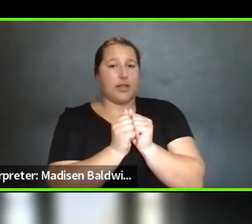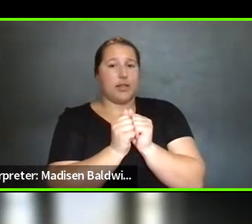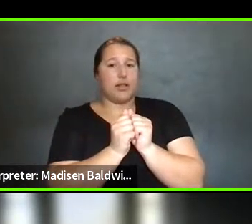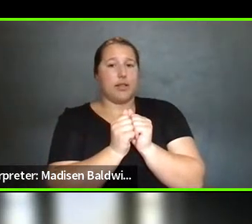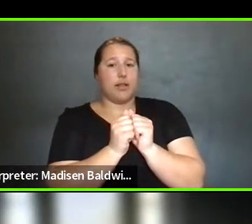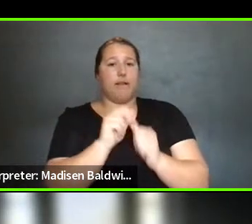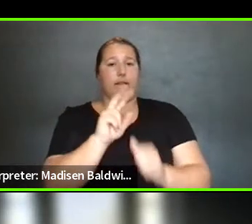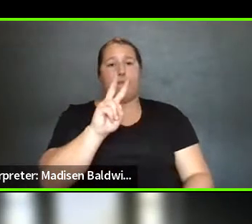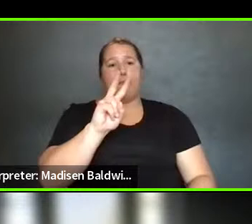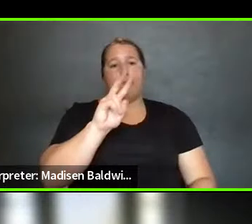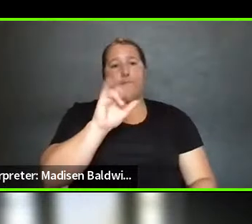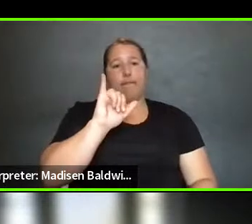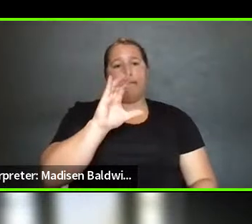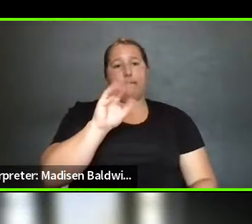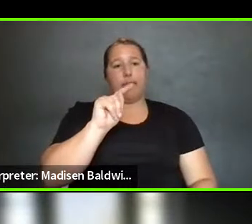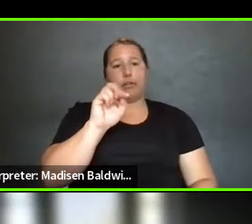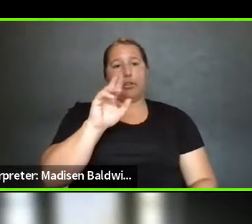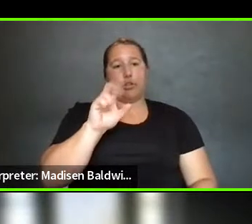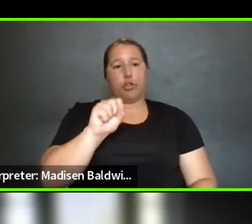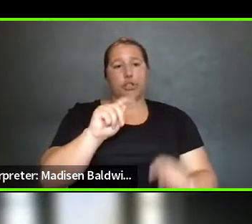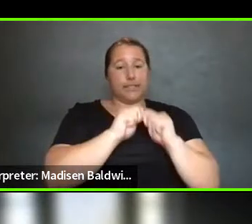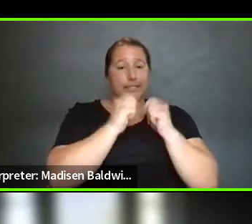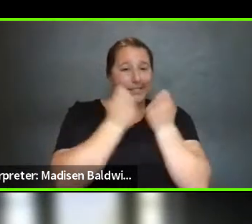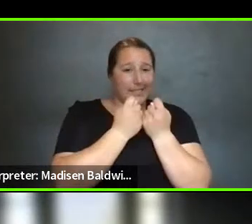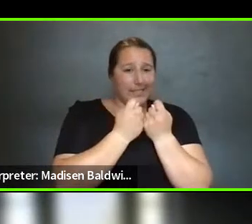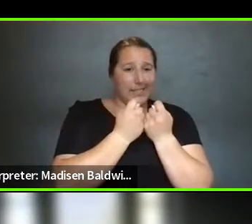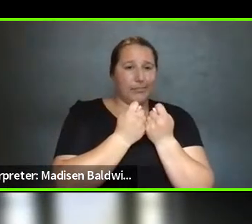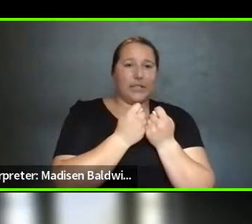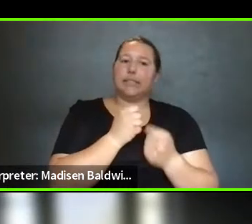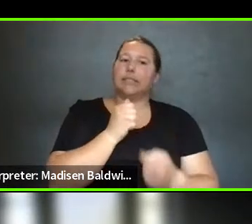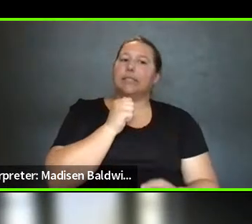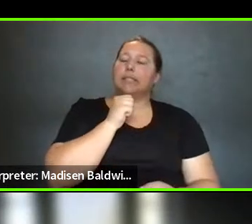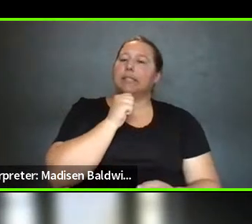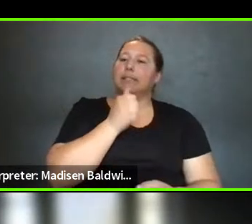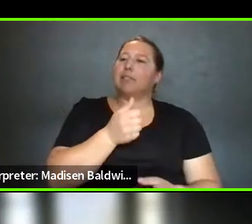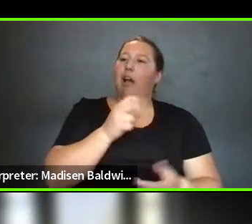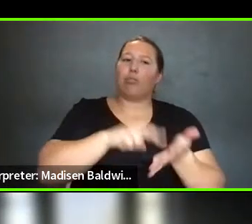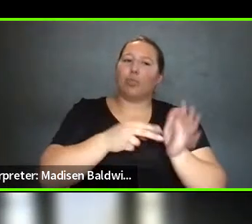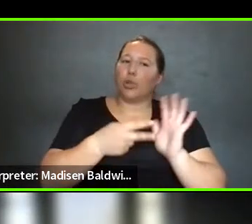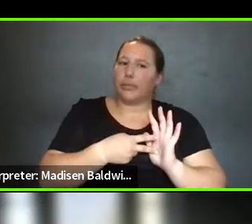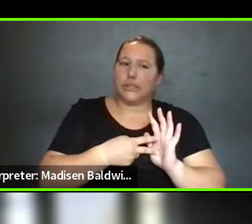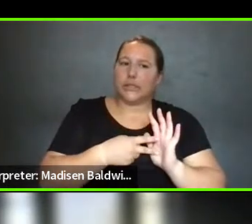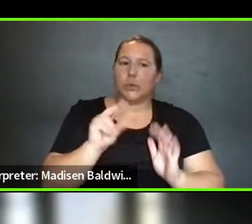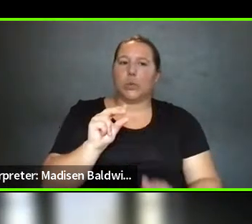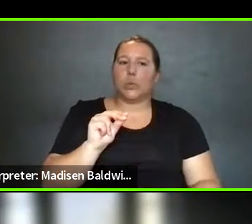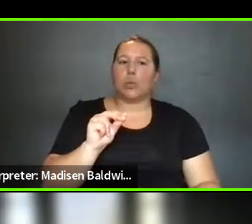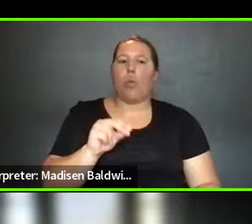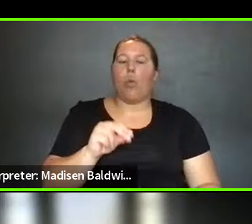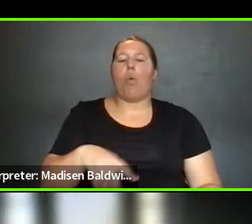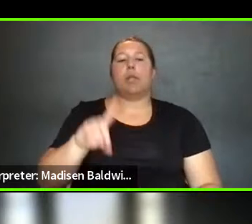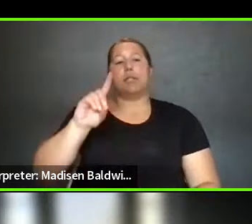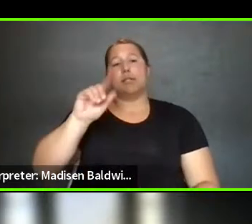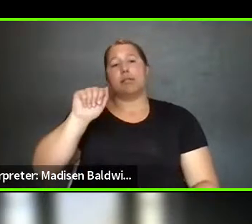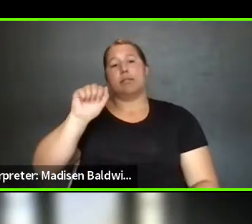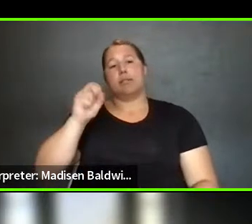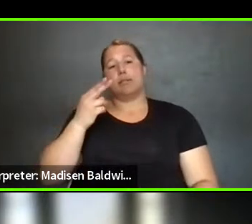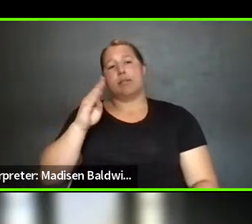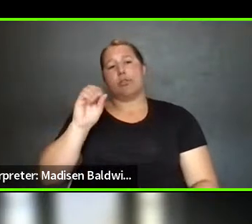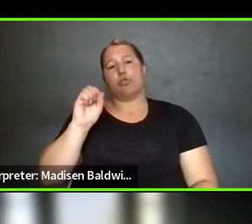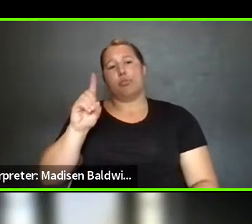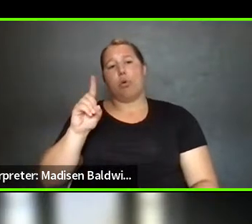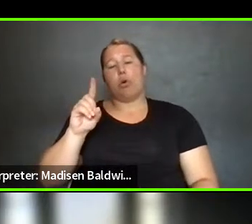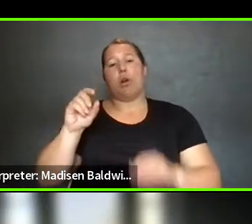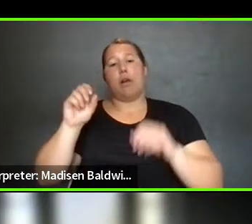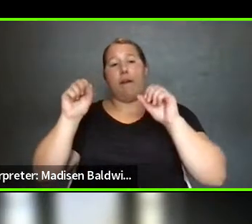Victor's team or other teams? We have not intentionally done that. The dashboard is available for everyone, but I think that's a